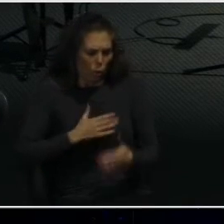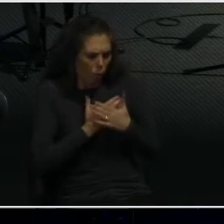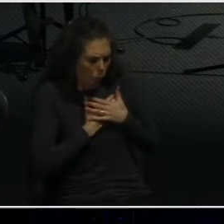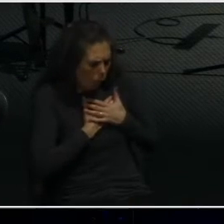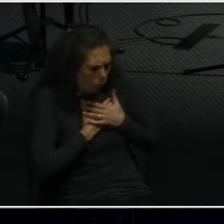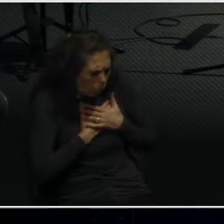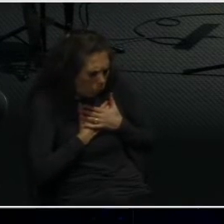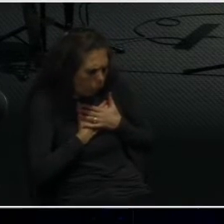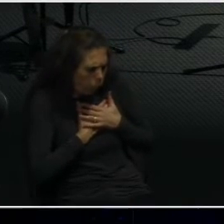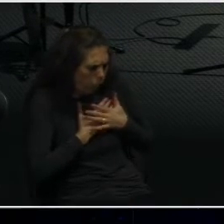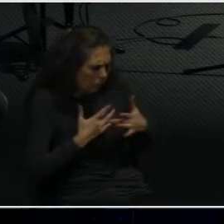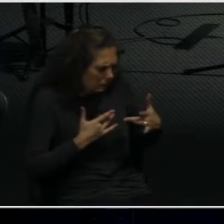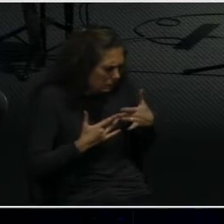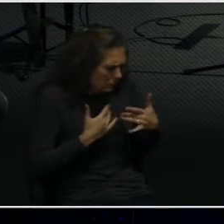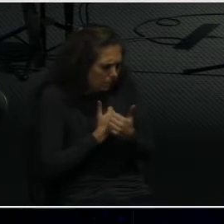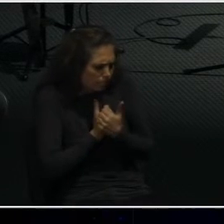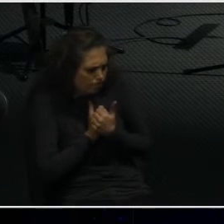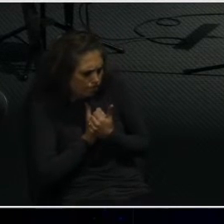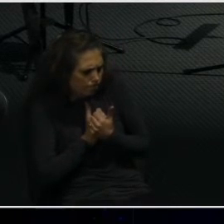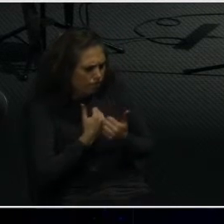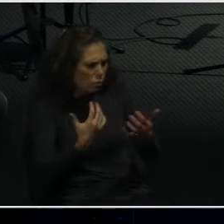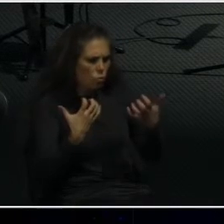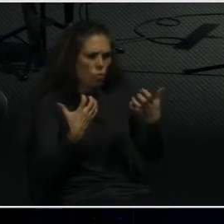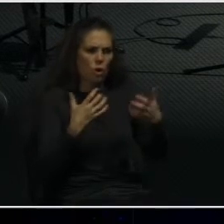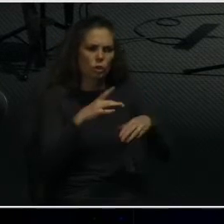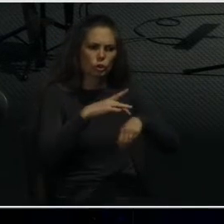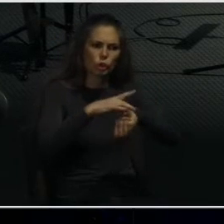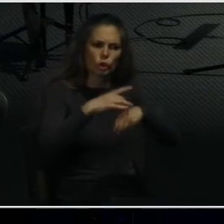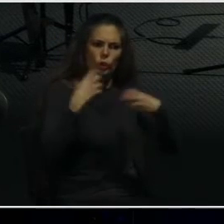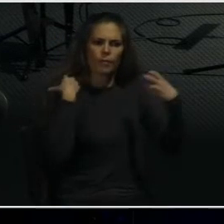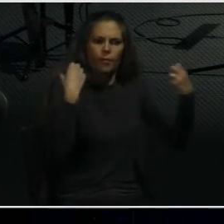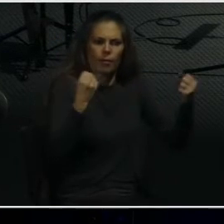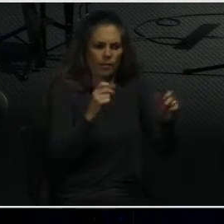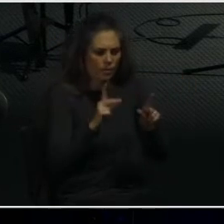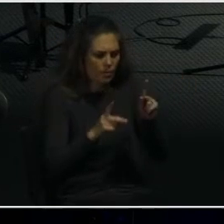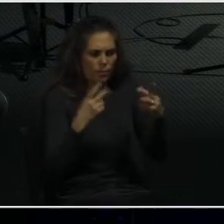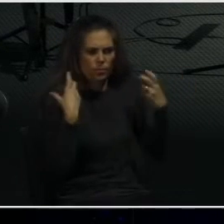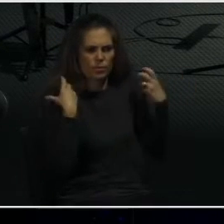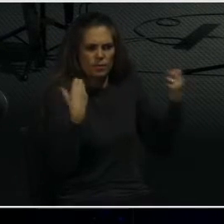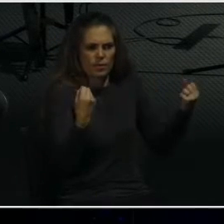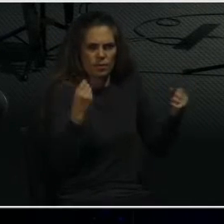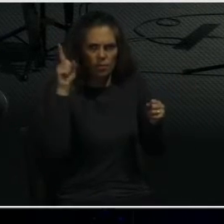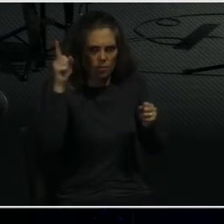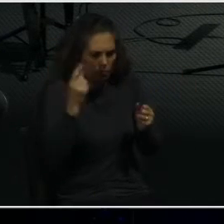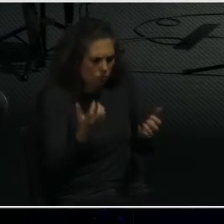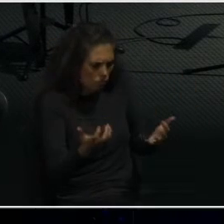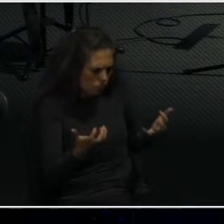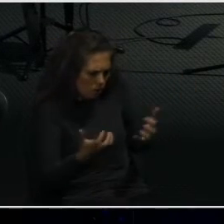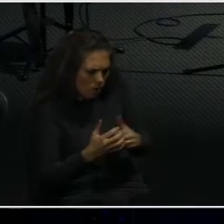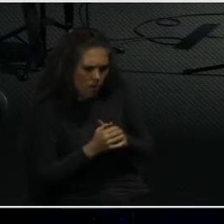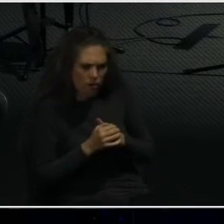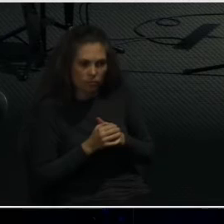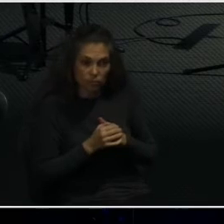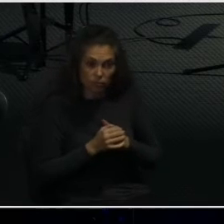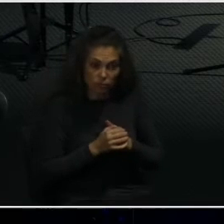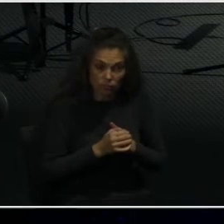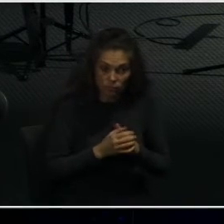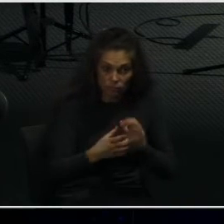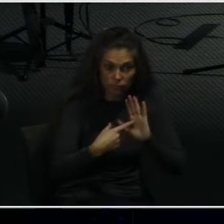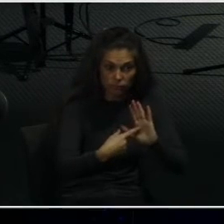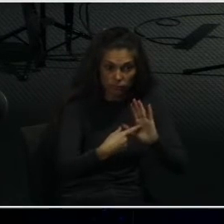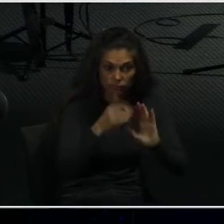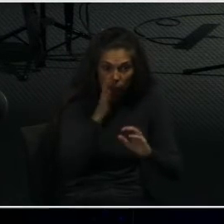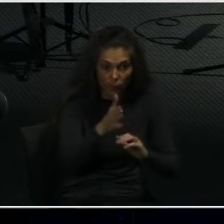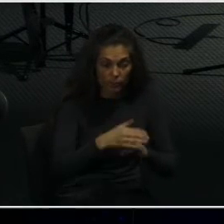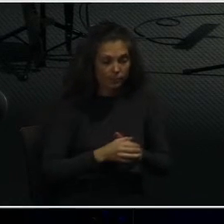earth and the healing of people like you and me. And I hope today that